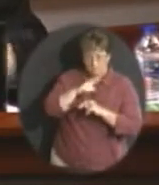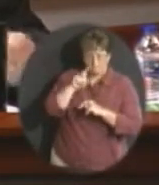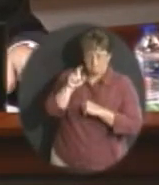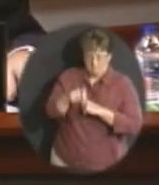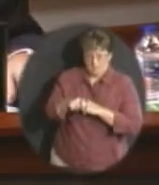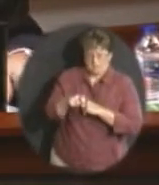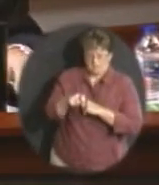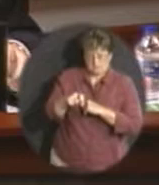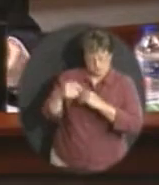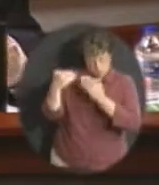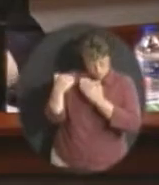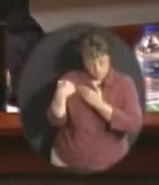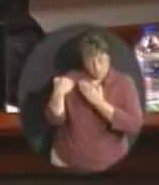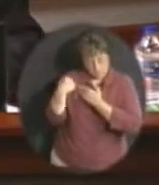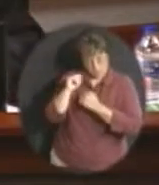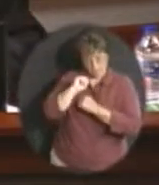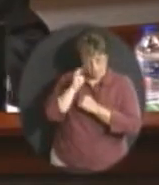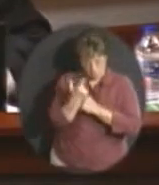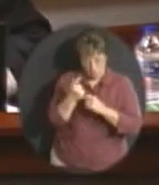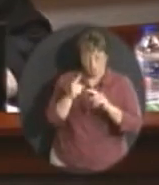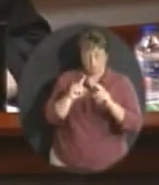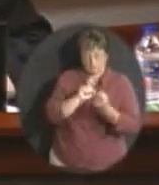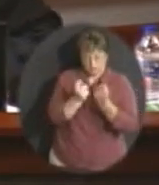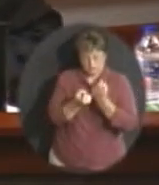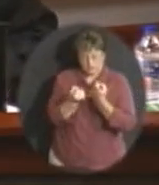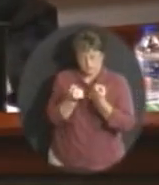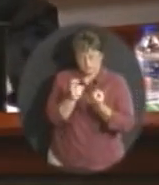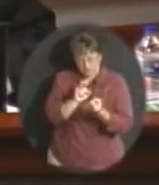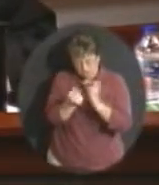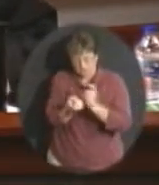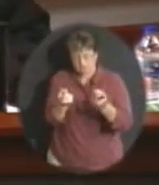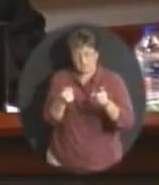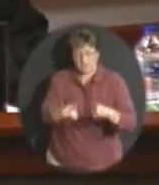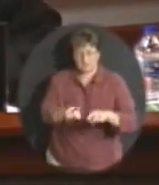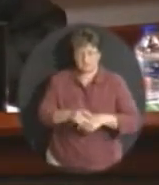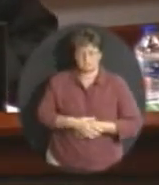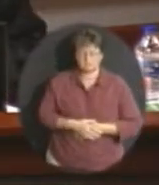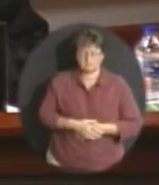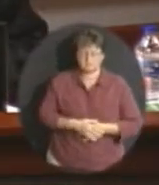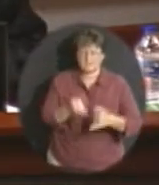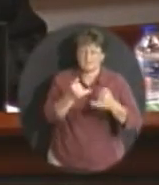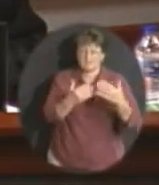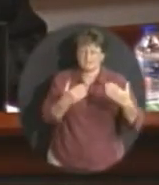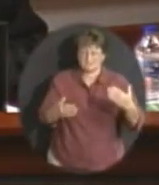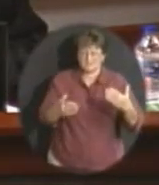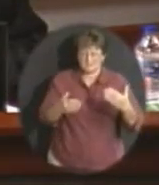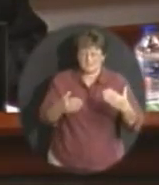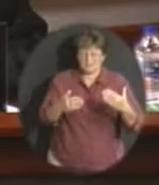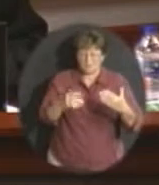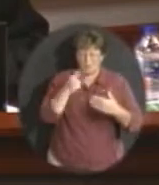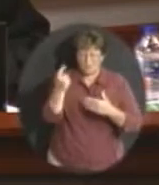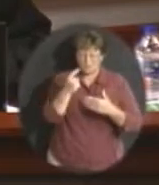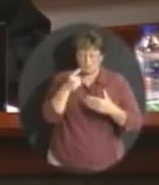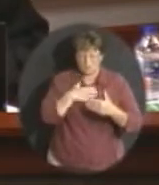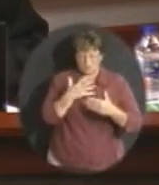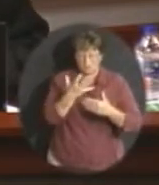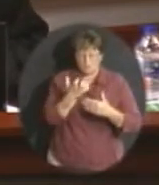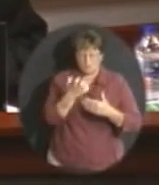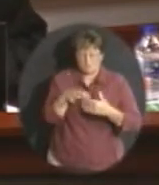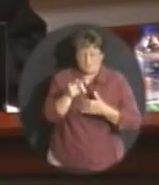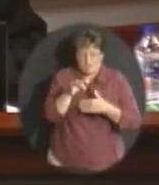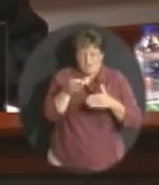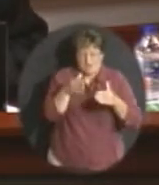that's important for us to focus on. The last thing I want to mention is we're always trying to look at ways that we can communicate better with our